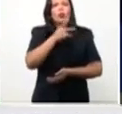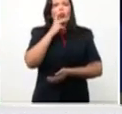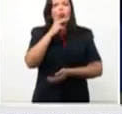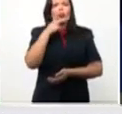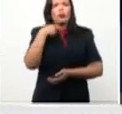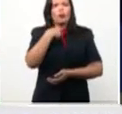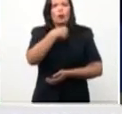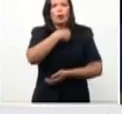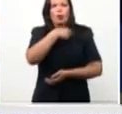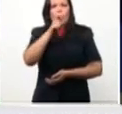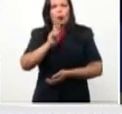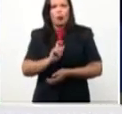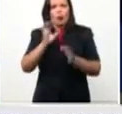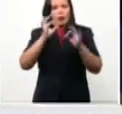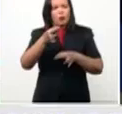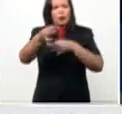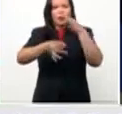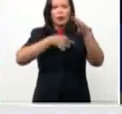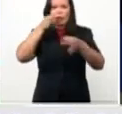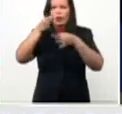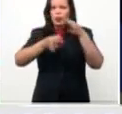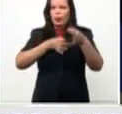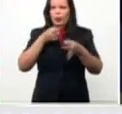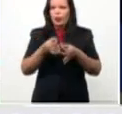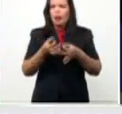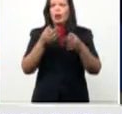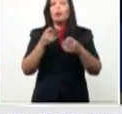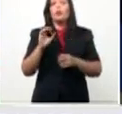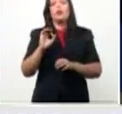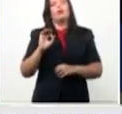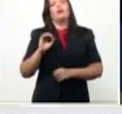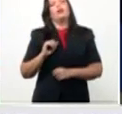healthcare system, there are